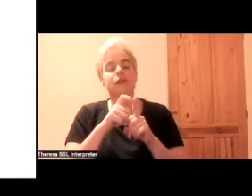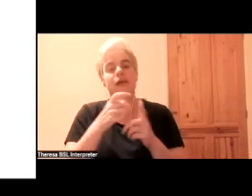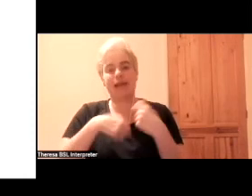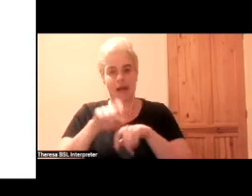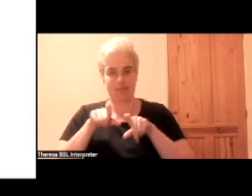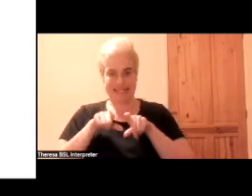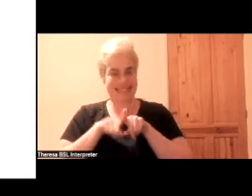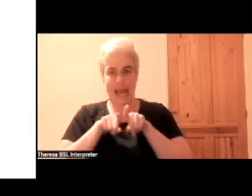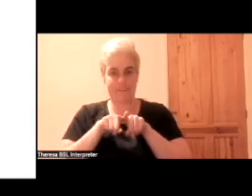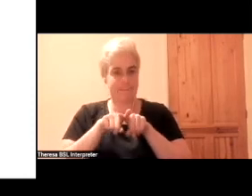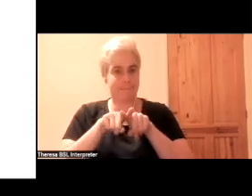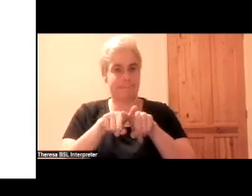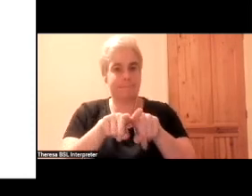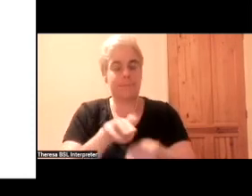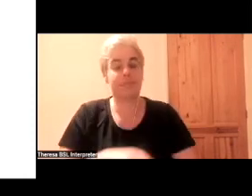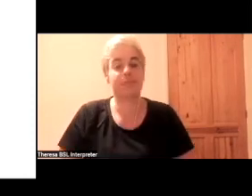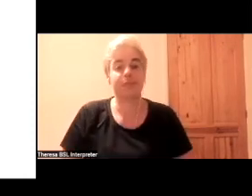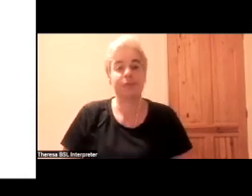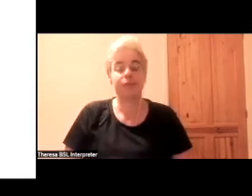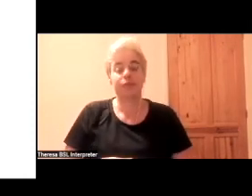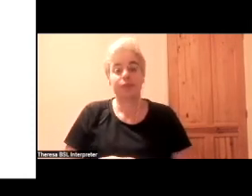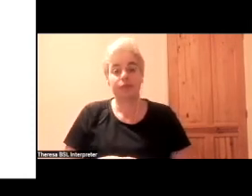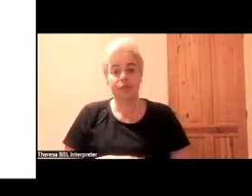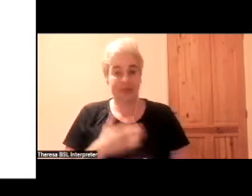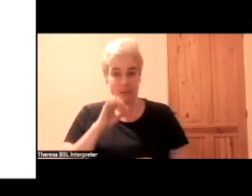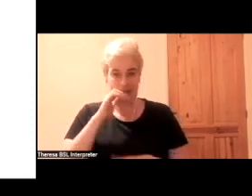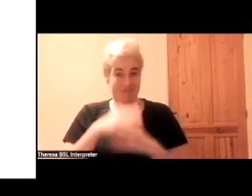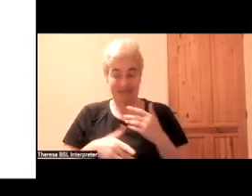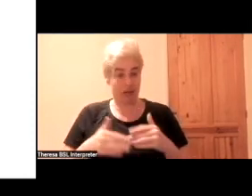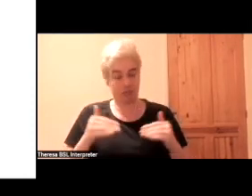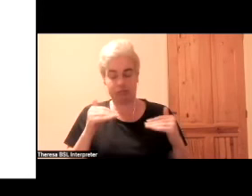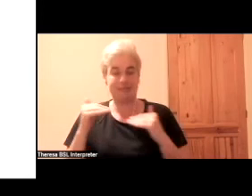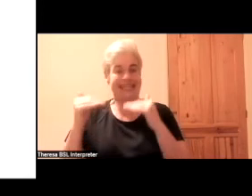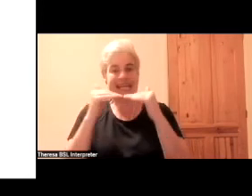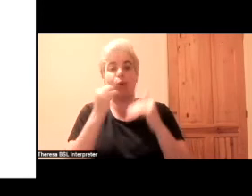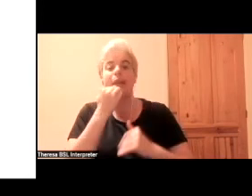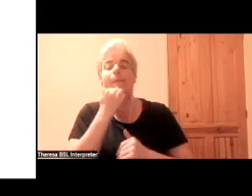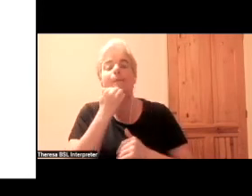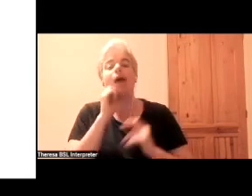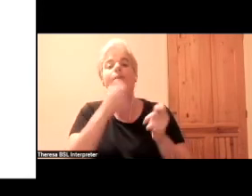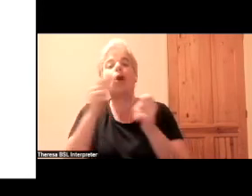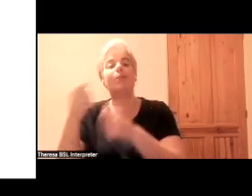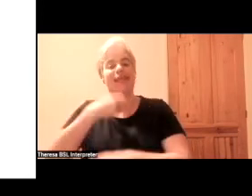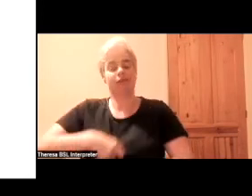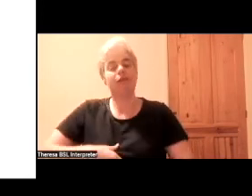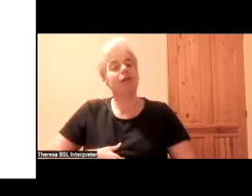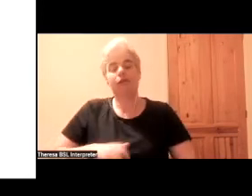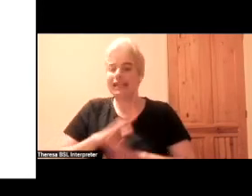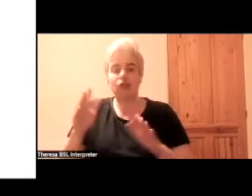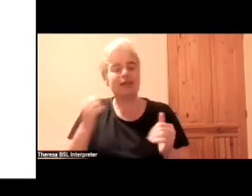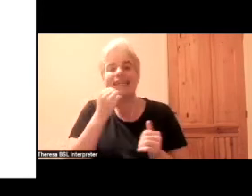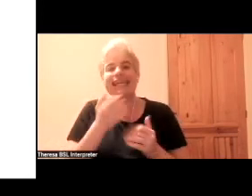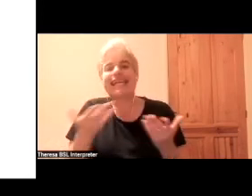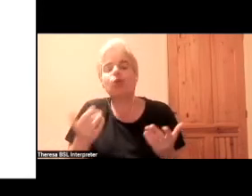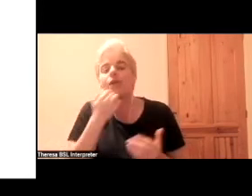expect that there would be in any way an equal number of appointments to these roles, given that there aren't equal numbers